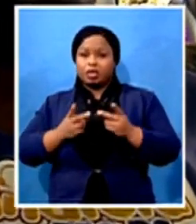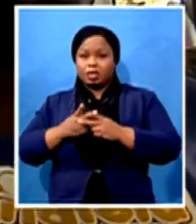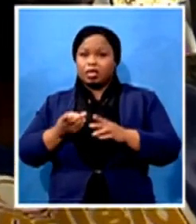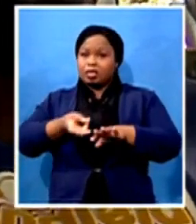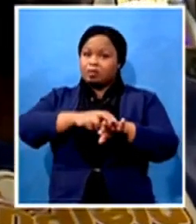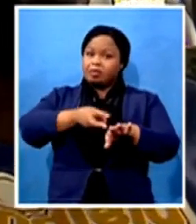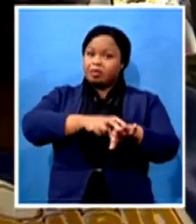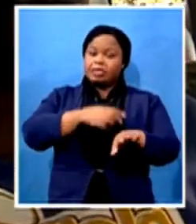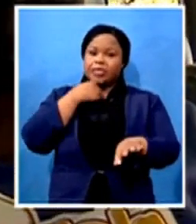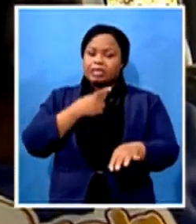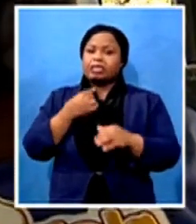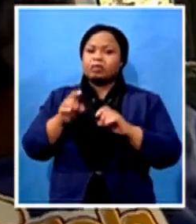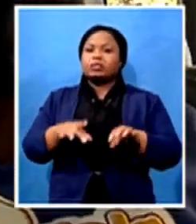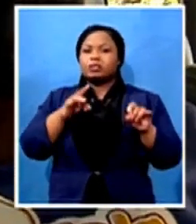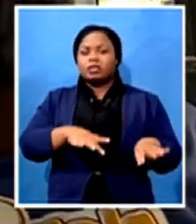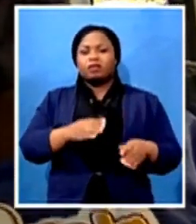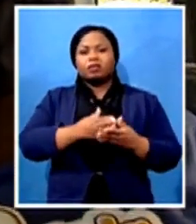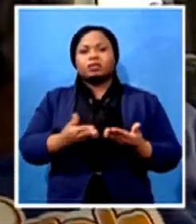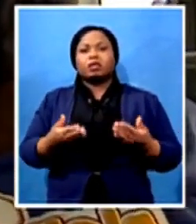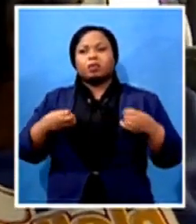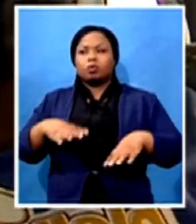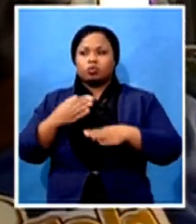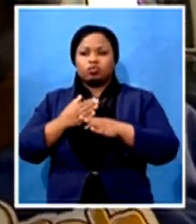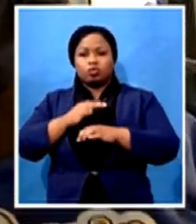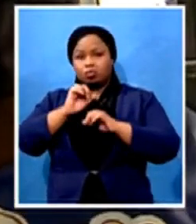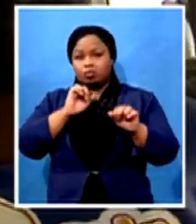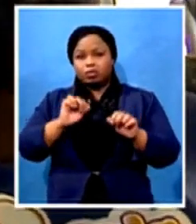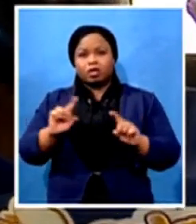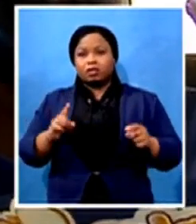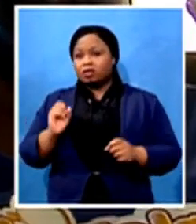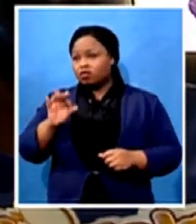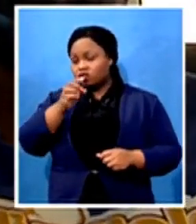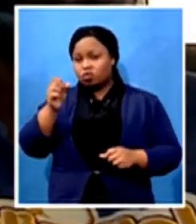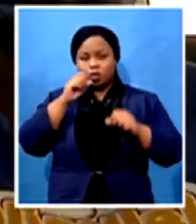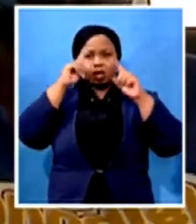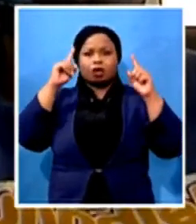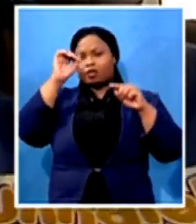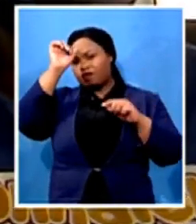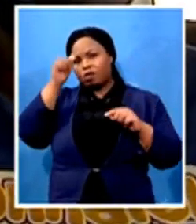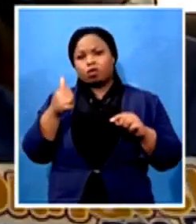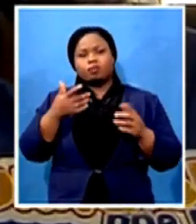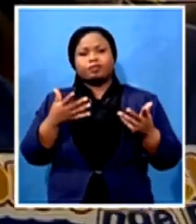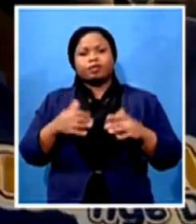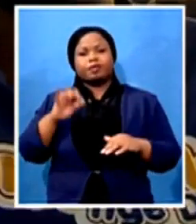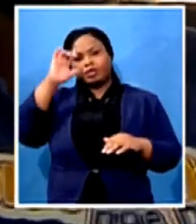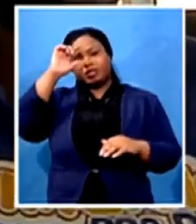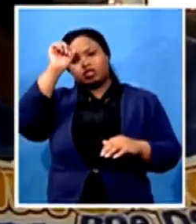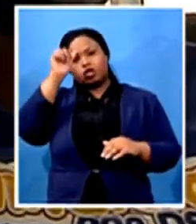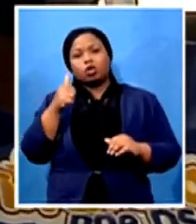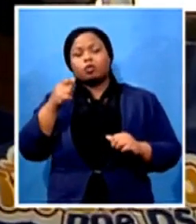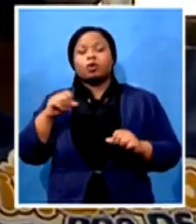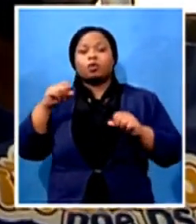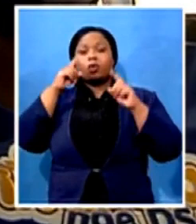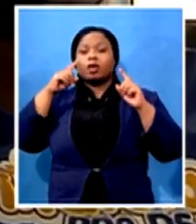jobs. This will require you, if you start work at 6 o'clock, if you're going to walk from Alexandra to Sandton, you're going to have to wake up